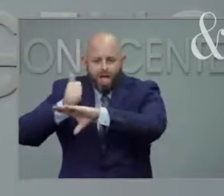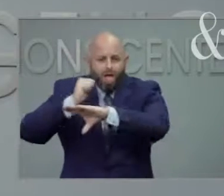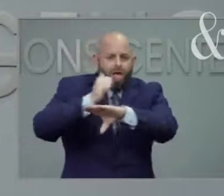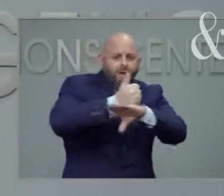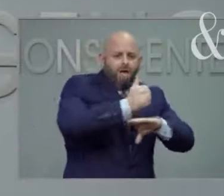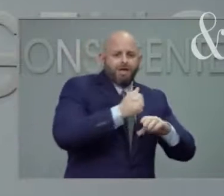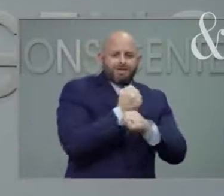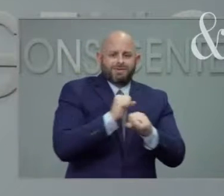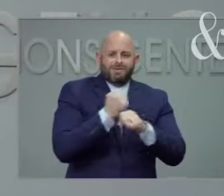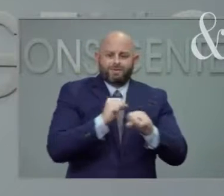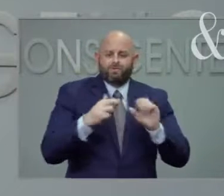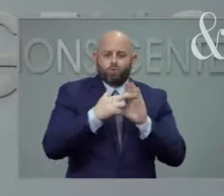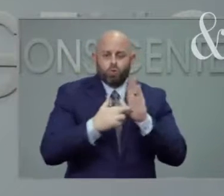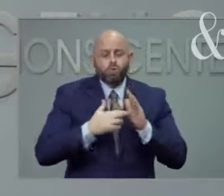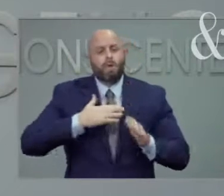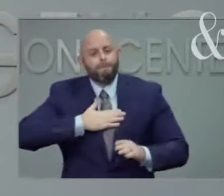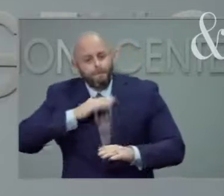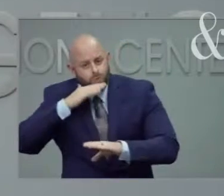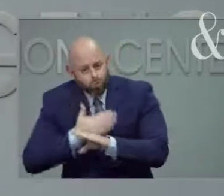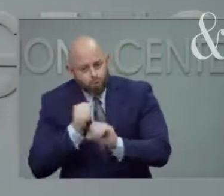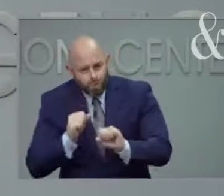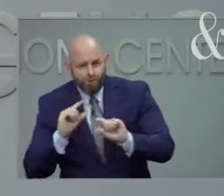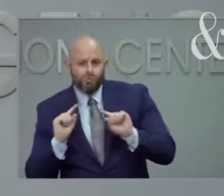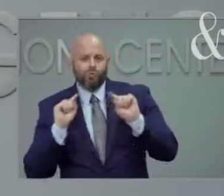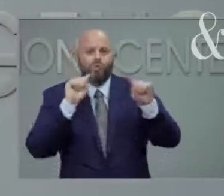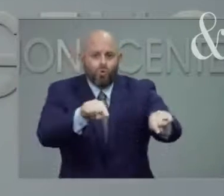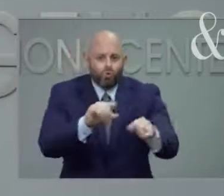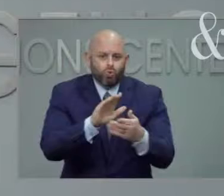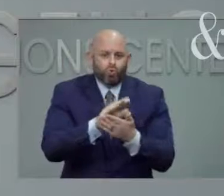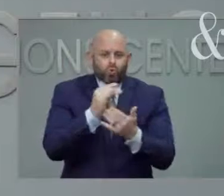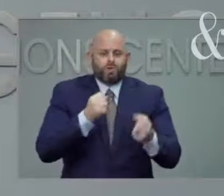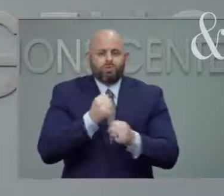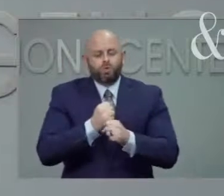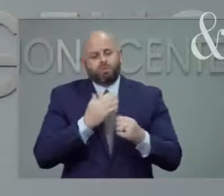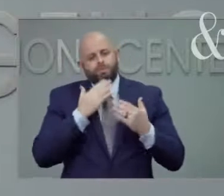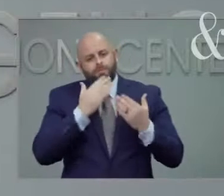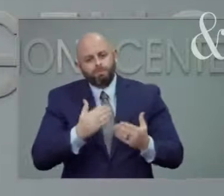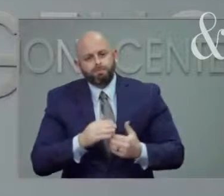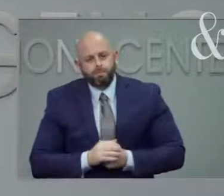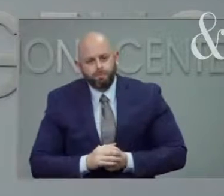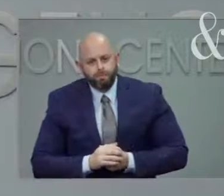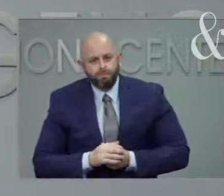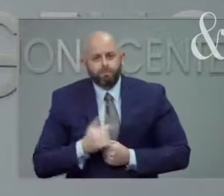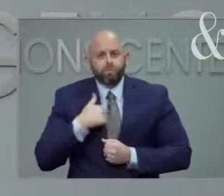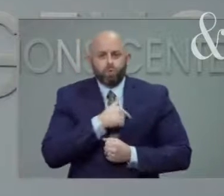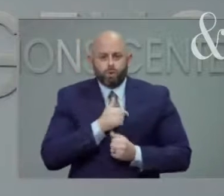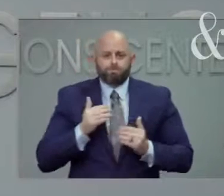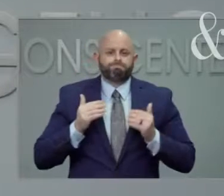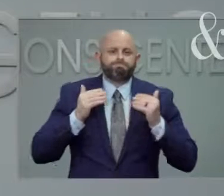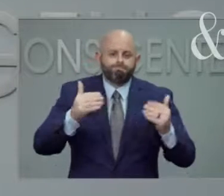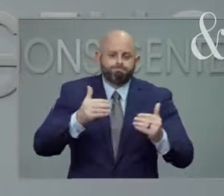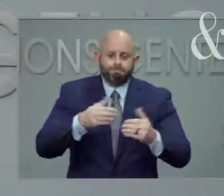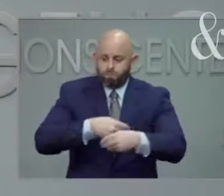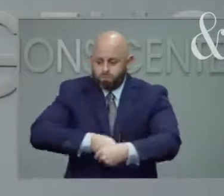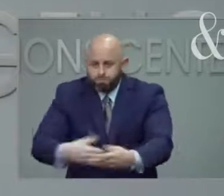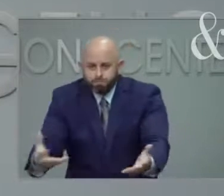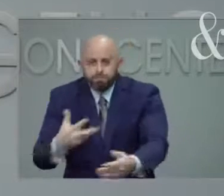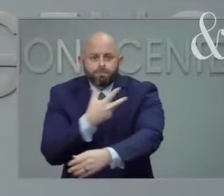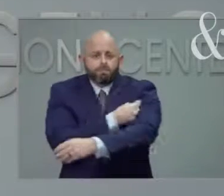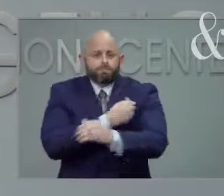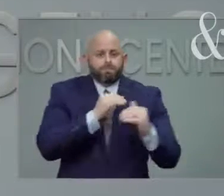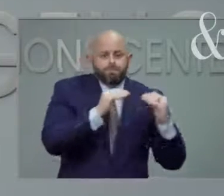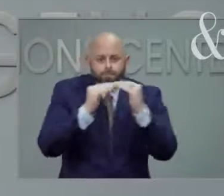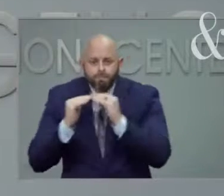attend in-person school this year. As we move forward to vaccinate North Carolinians quickly and equitably, As the governor